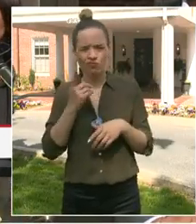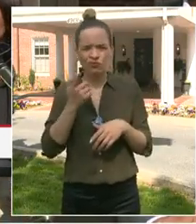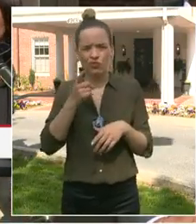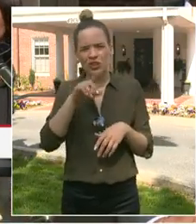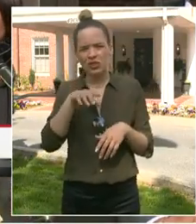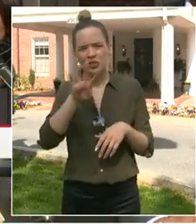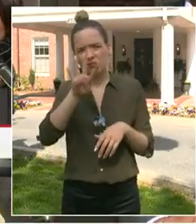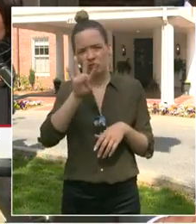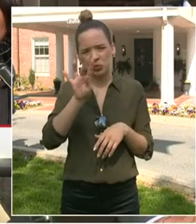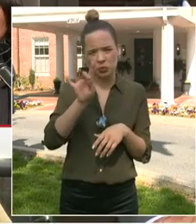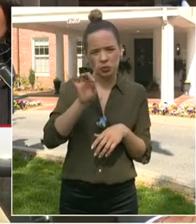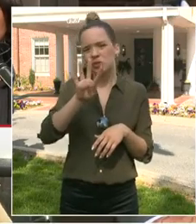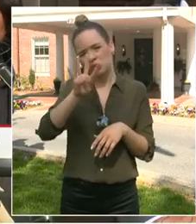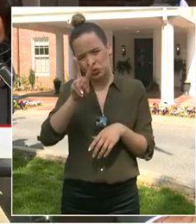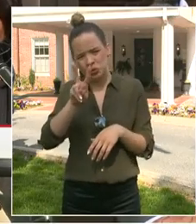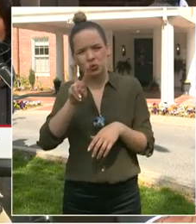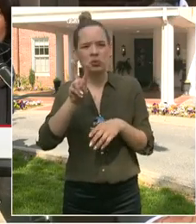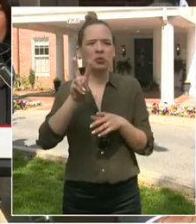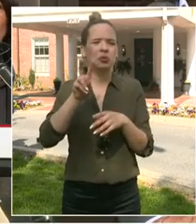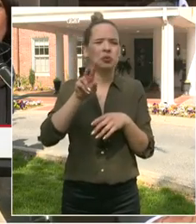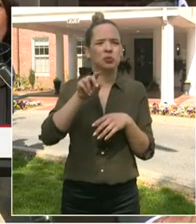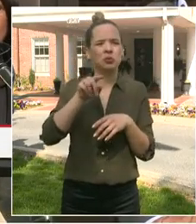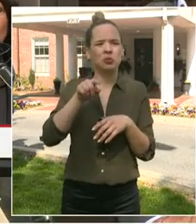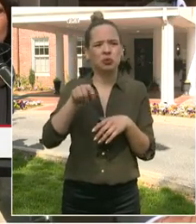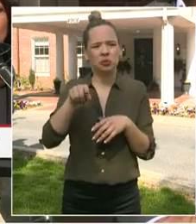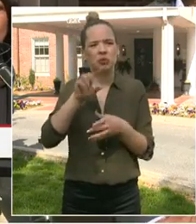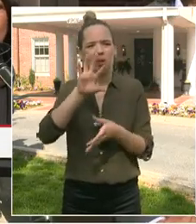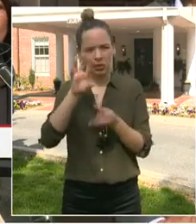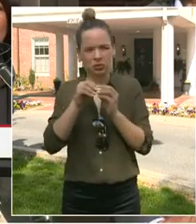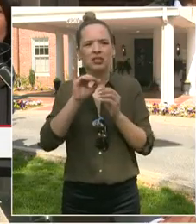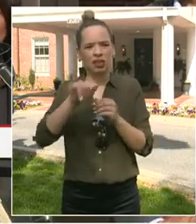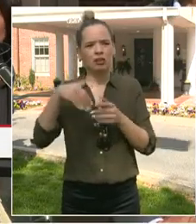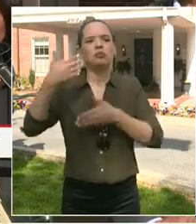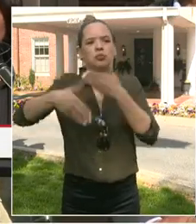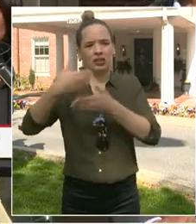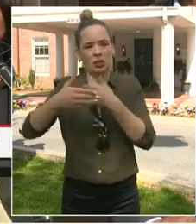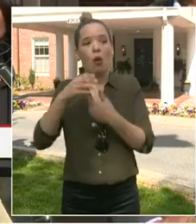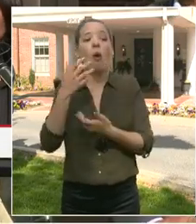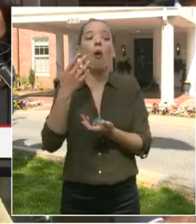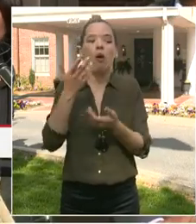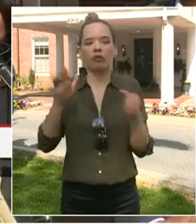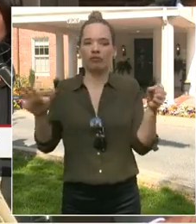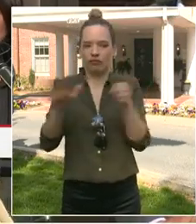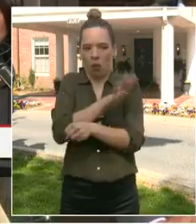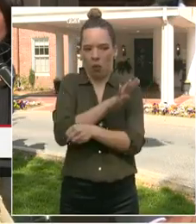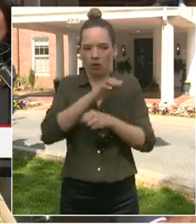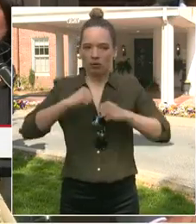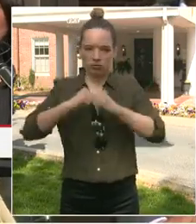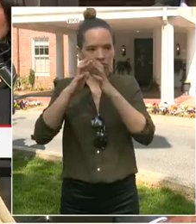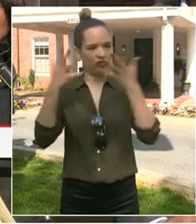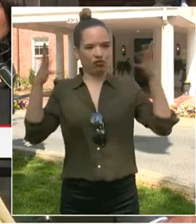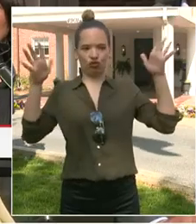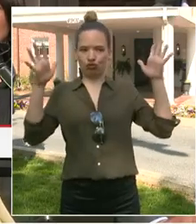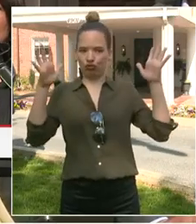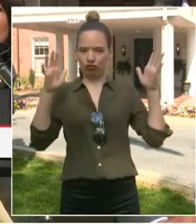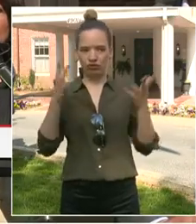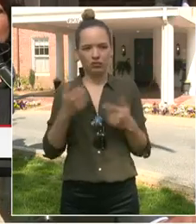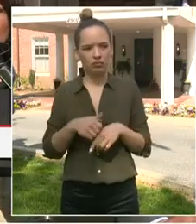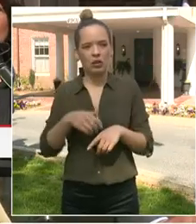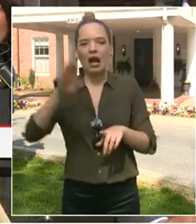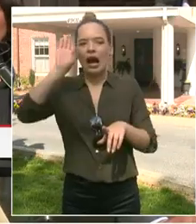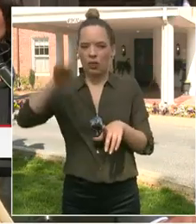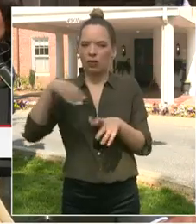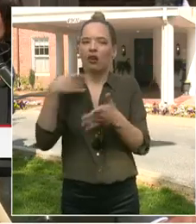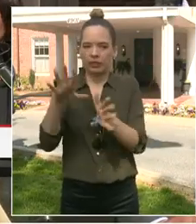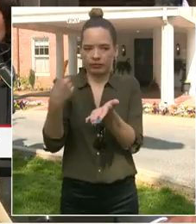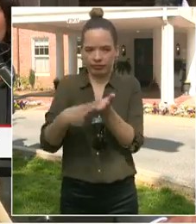are in some state of making substantial progress or having been fully implemented. And I know we talk a lot about the pandemic